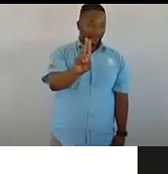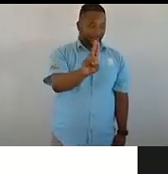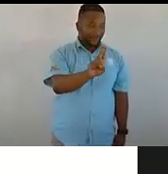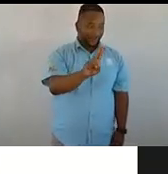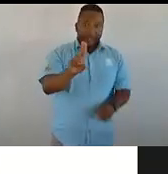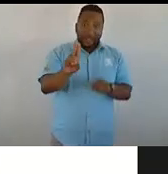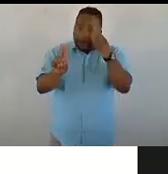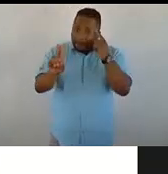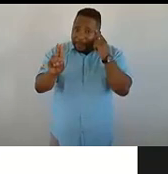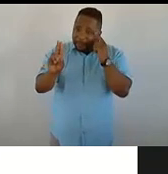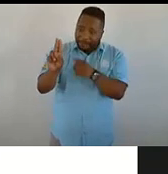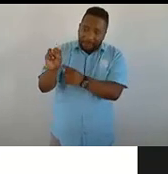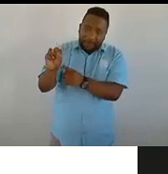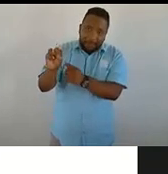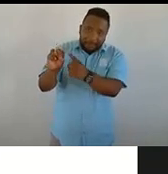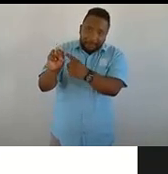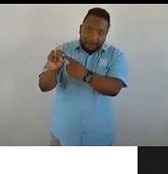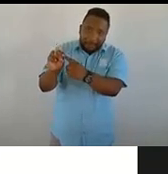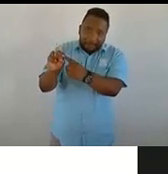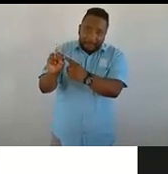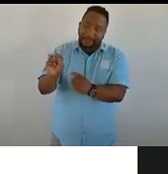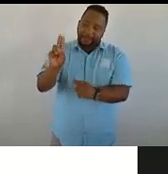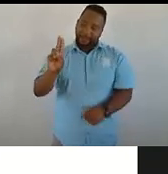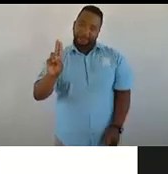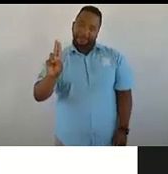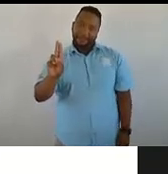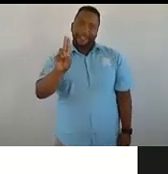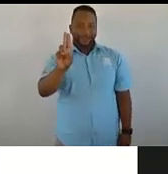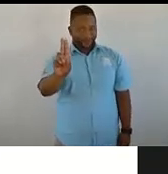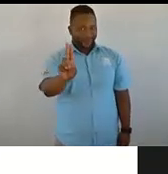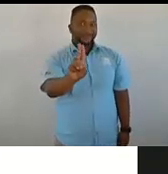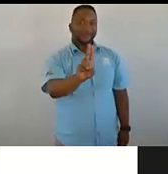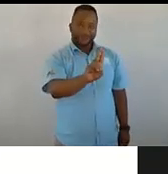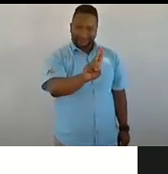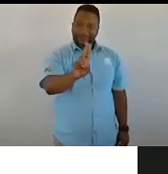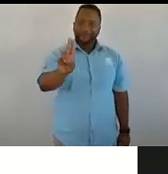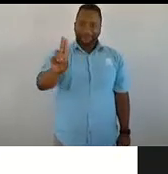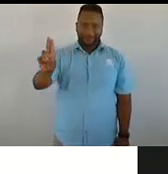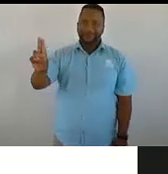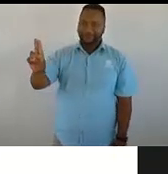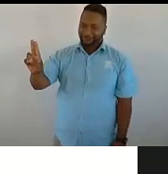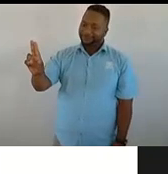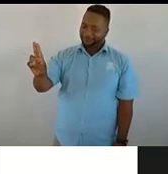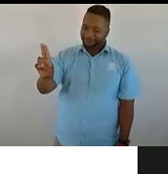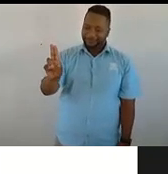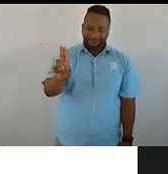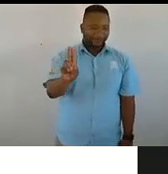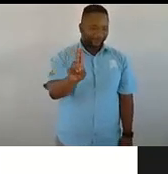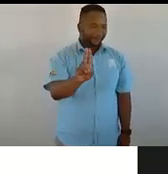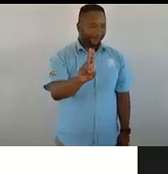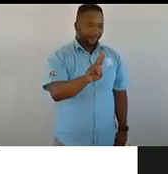U, this is probably the easiest one. This is probably the easiest one. So it's the N, but the fingers are